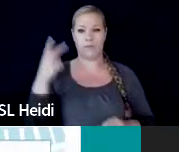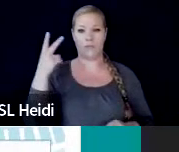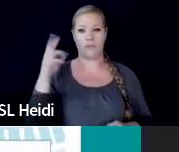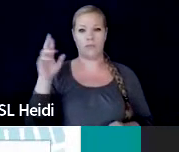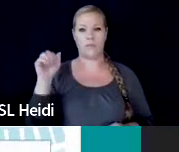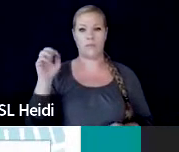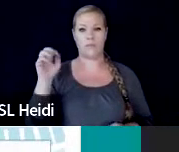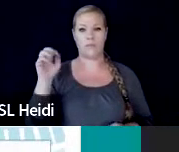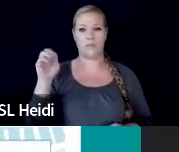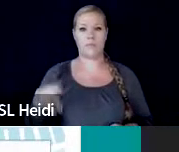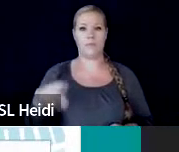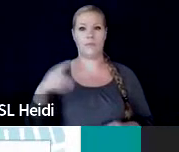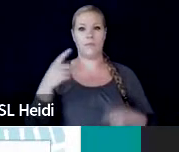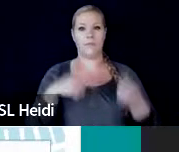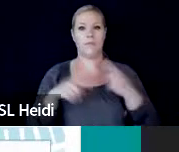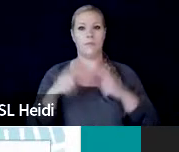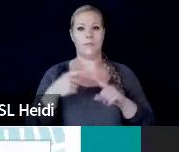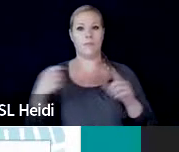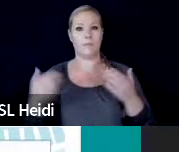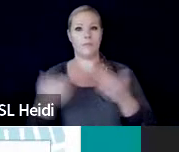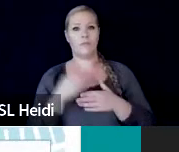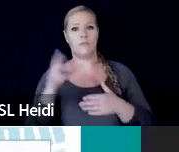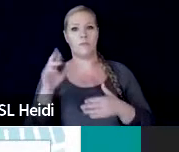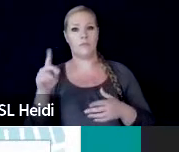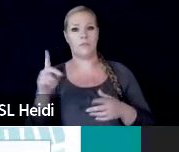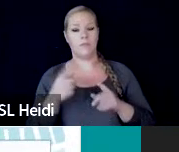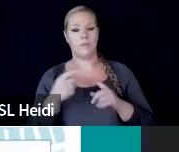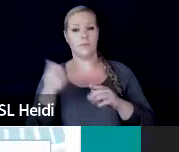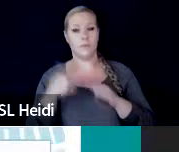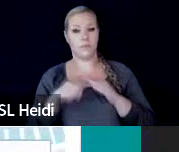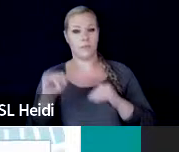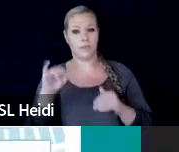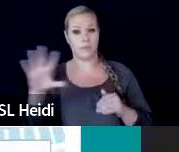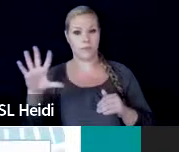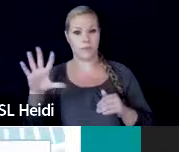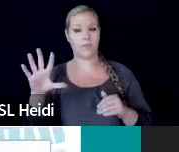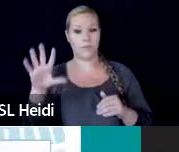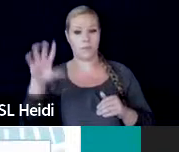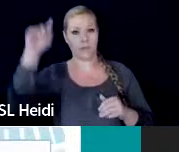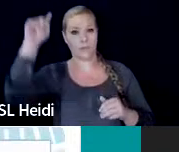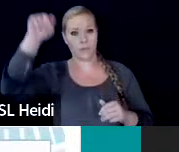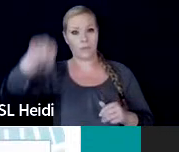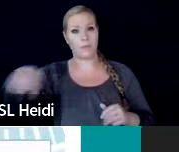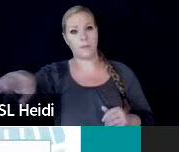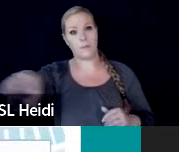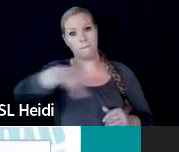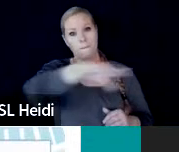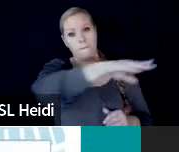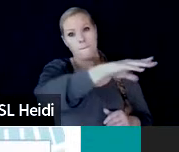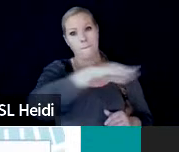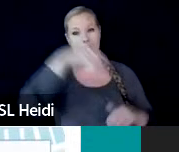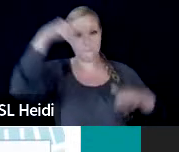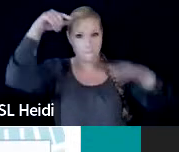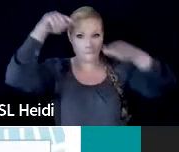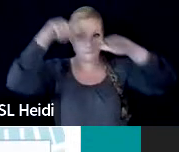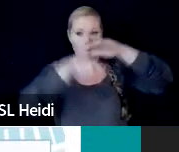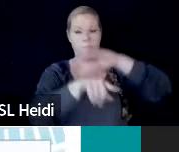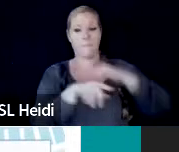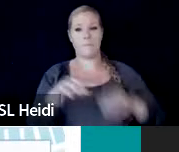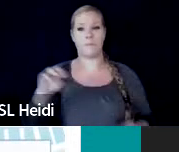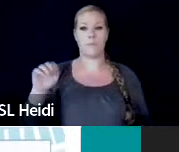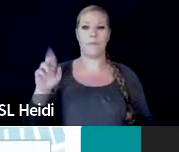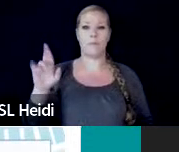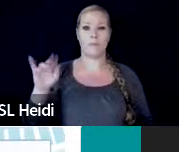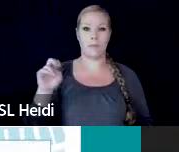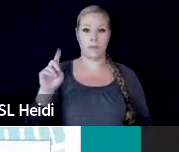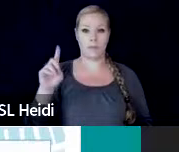if you were coming from the new road down underneath I-5, it would come underneath Marine Drive. And those two ramps from Marine Drive